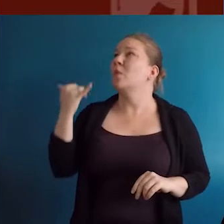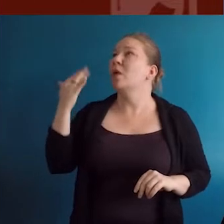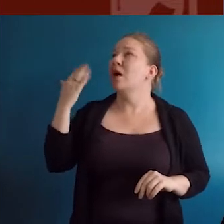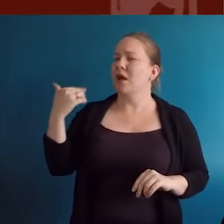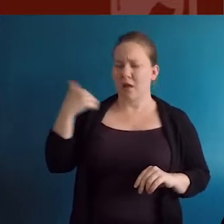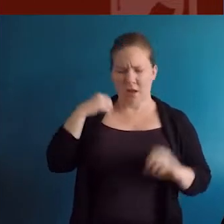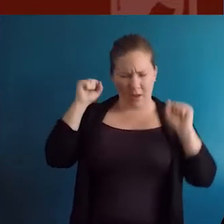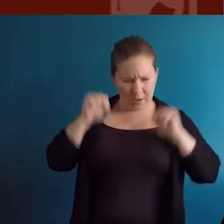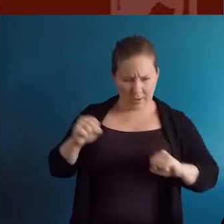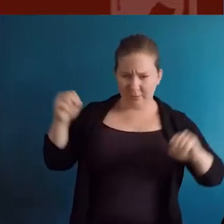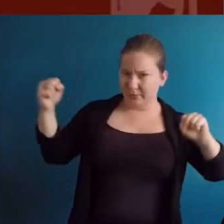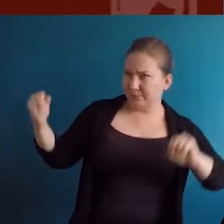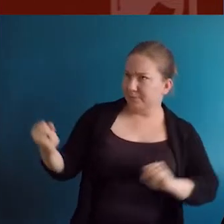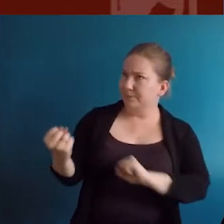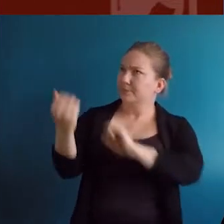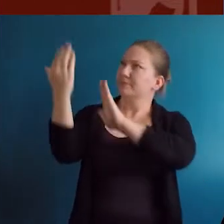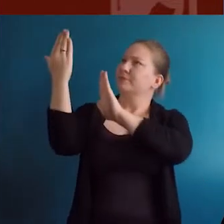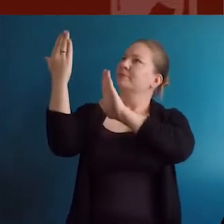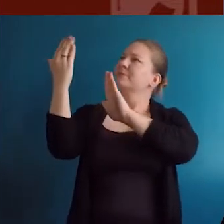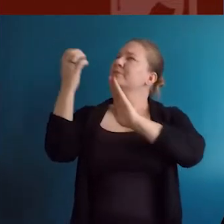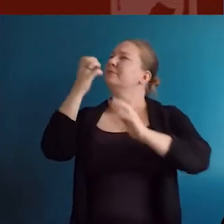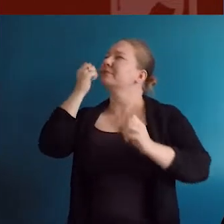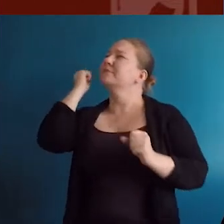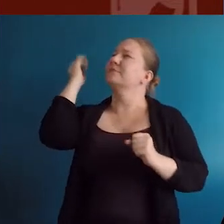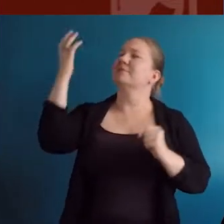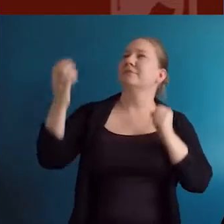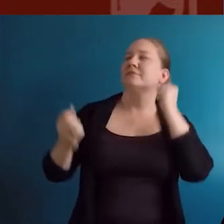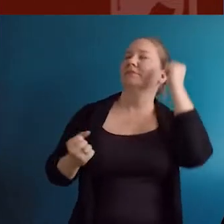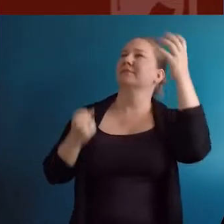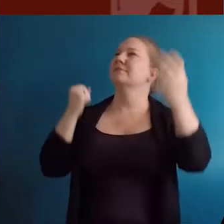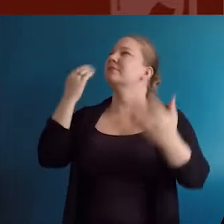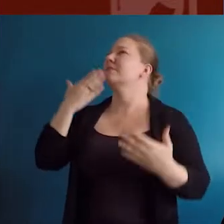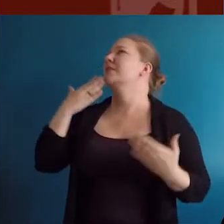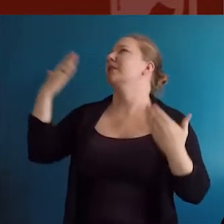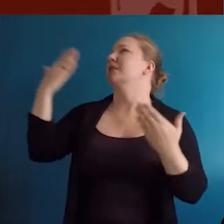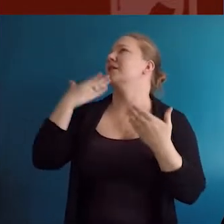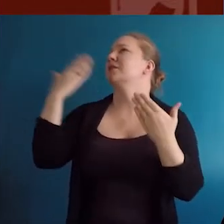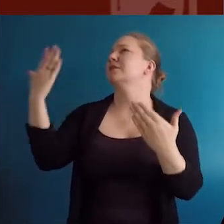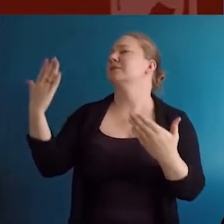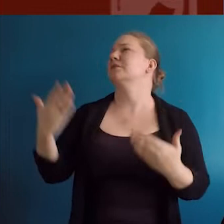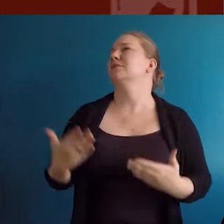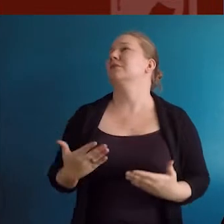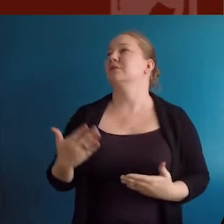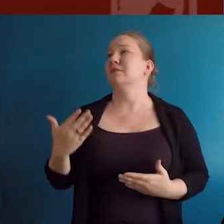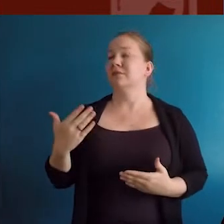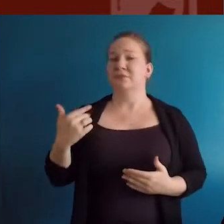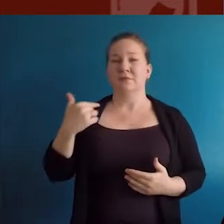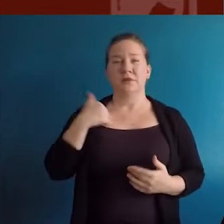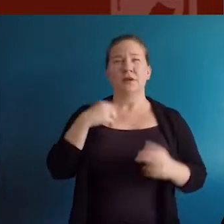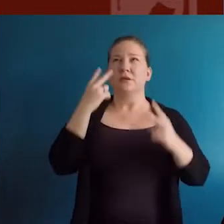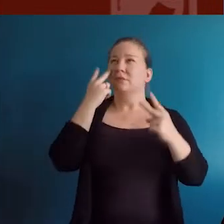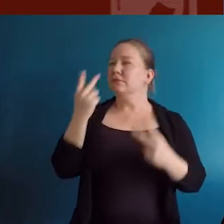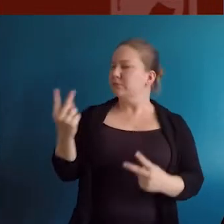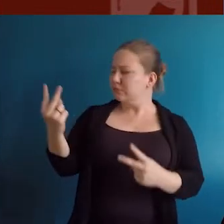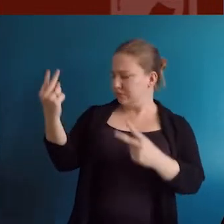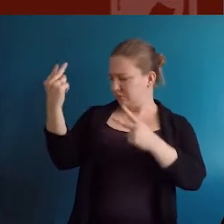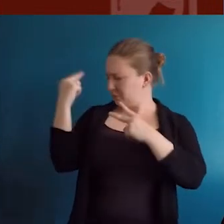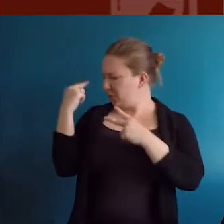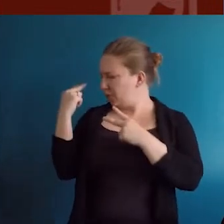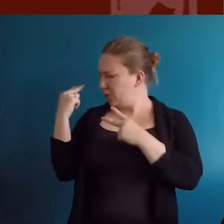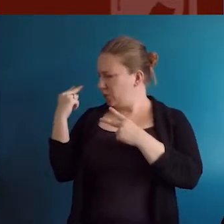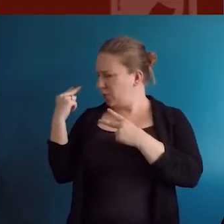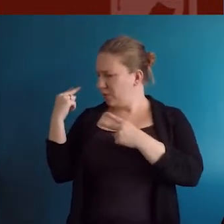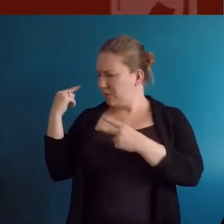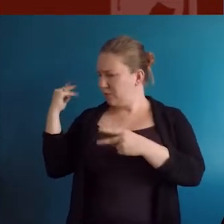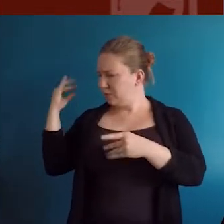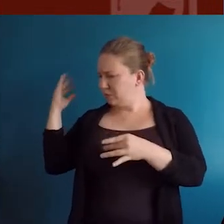in innocence, O Lord, that I may go in procession around your altar. Singing aloud a